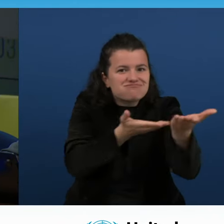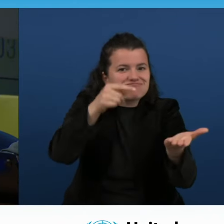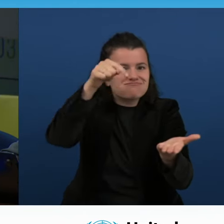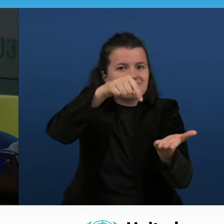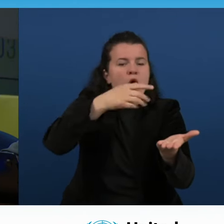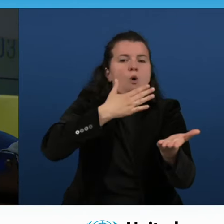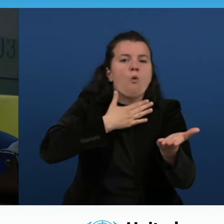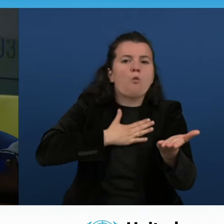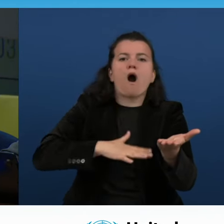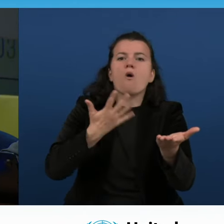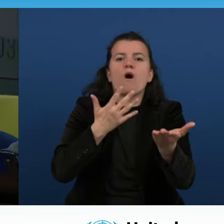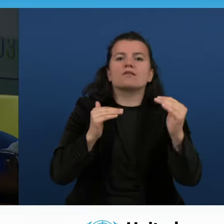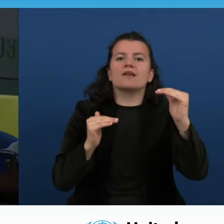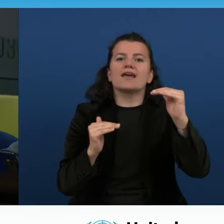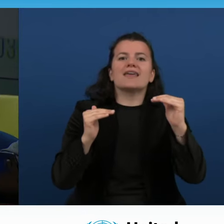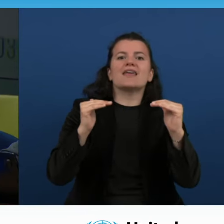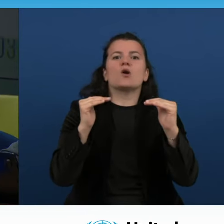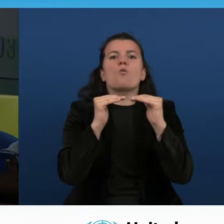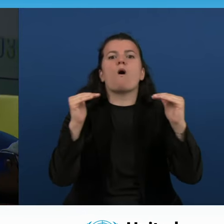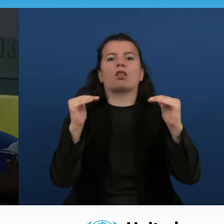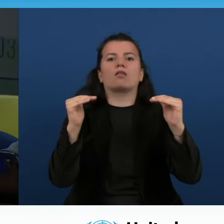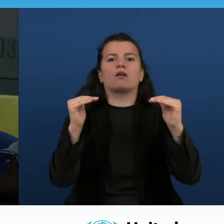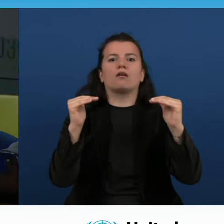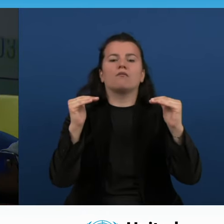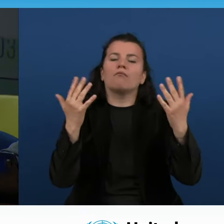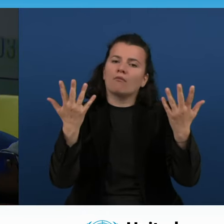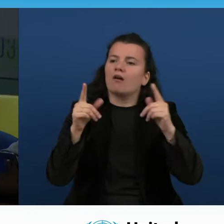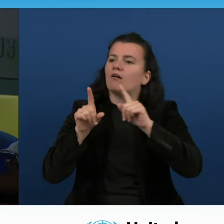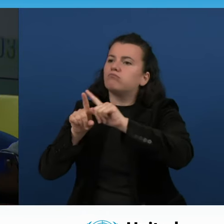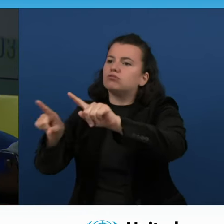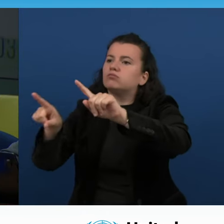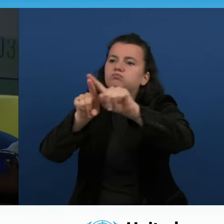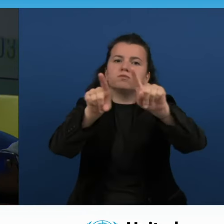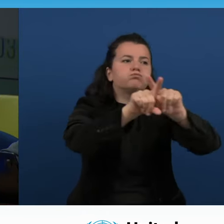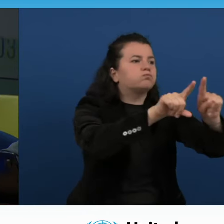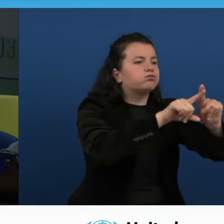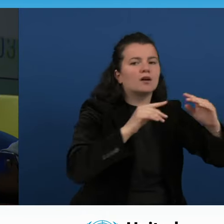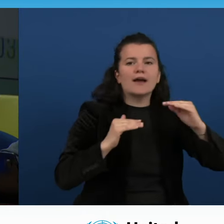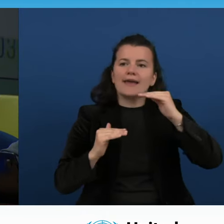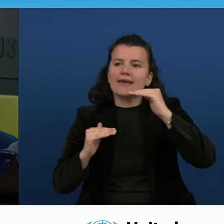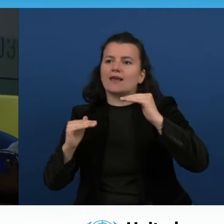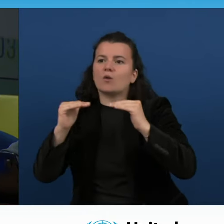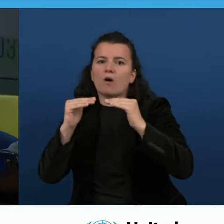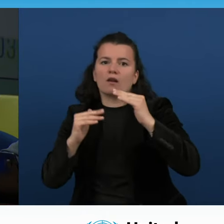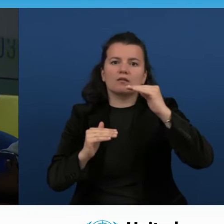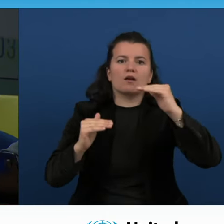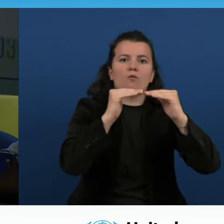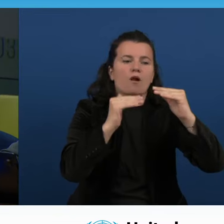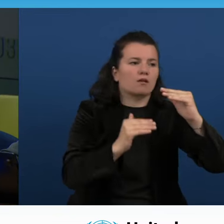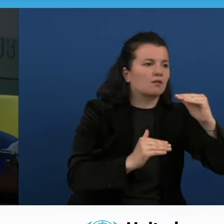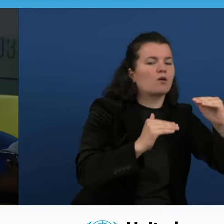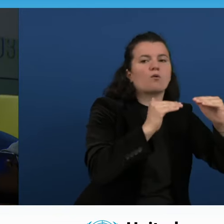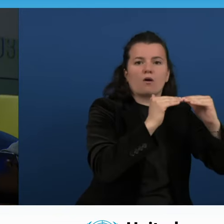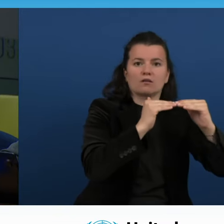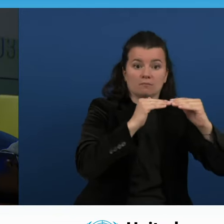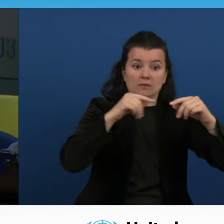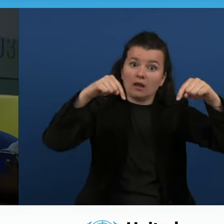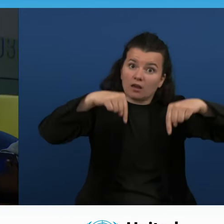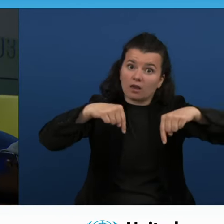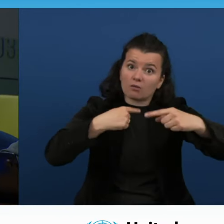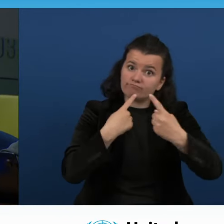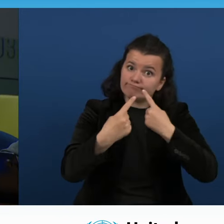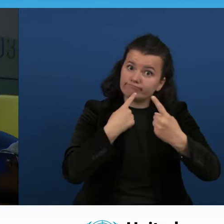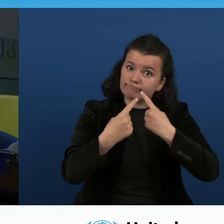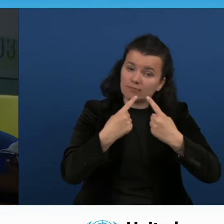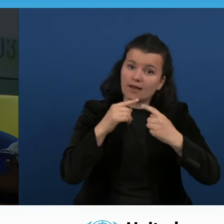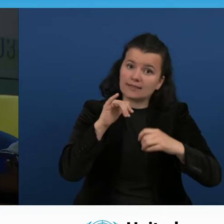the next 3 days, the ambitious agenda, our roadmap will be discussed, and the impact of the SDGs,